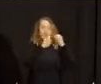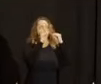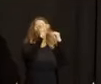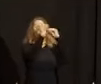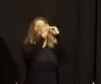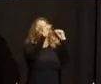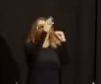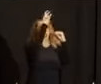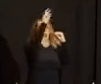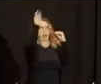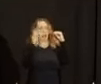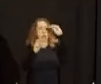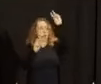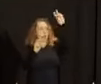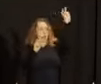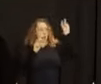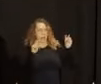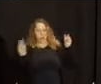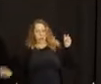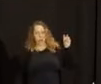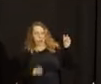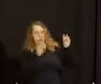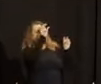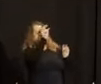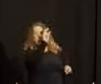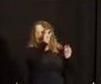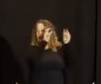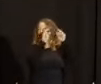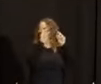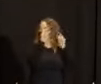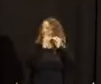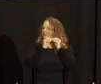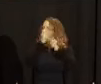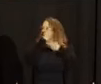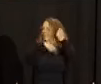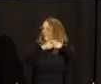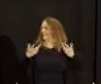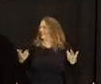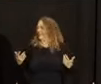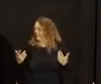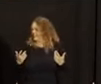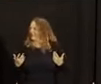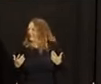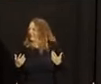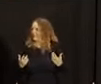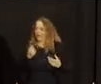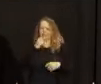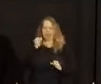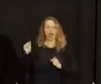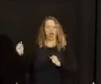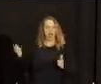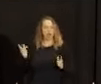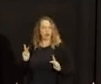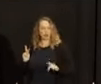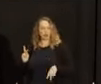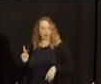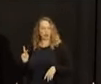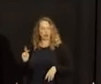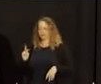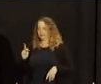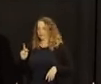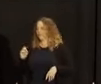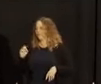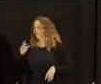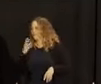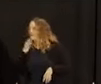to do something as simple as saying that it's not people of color and people with disabilities,